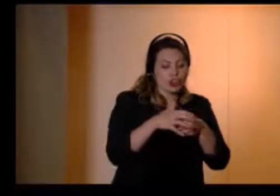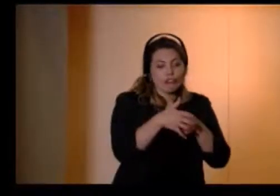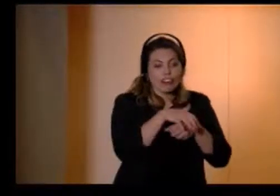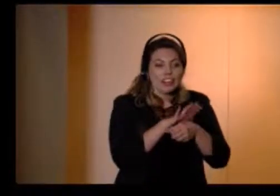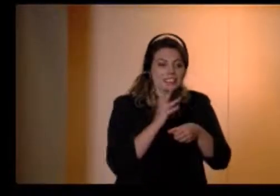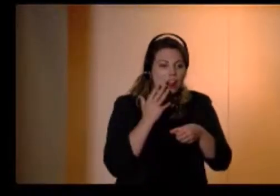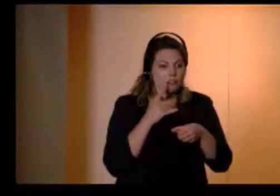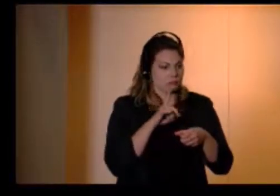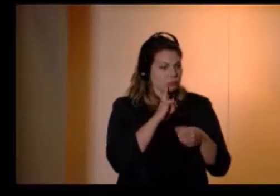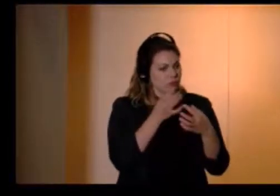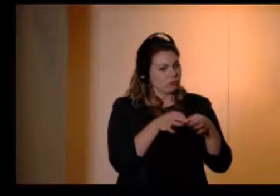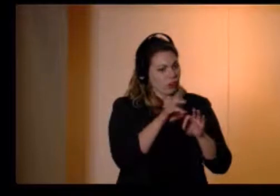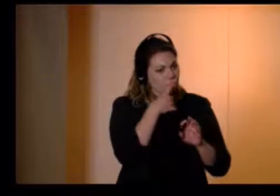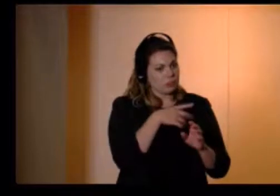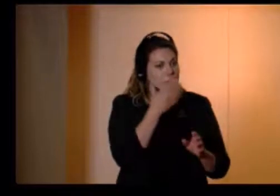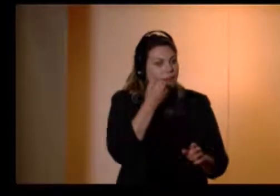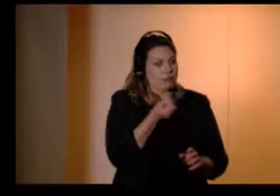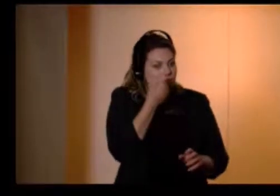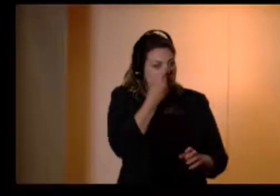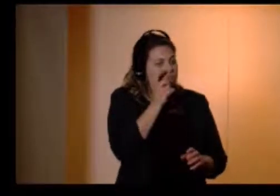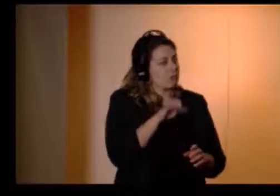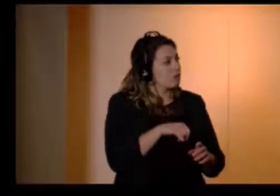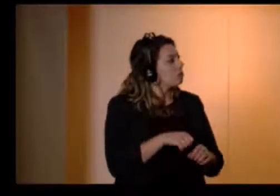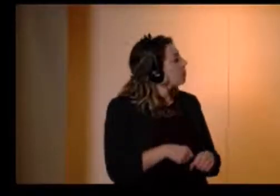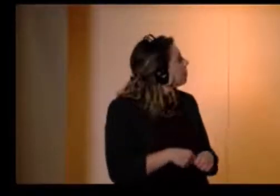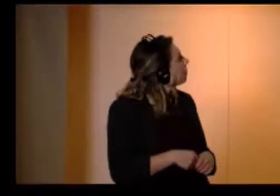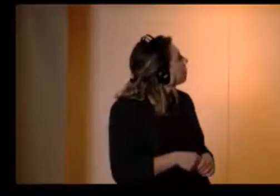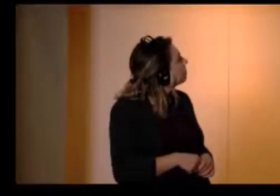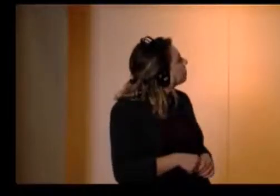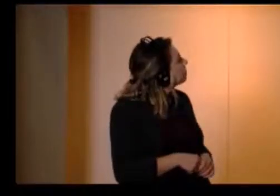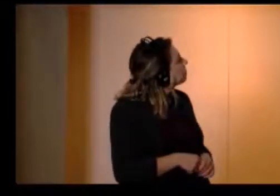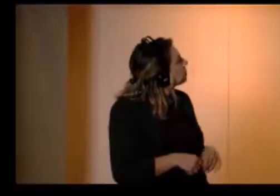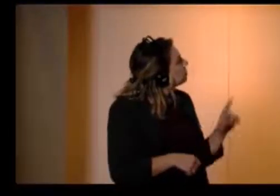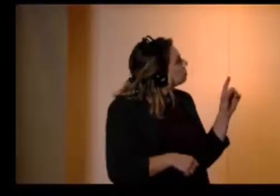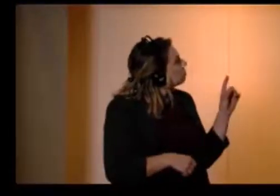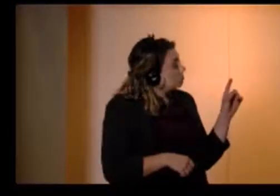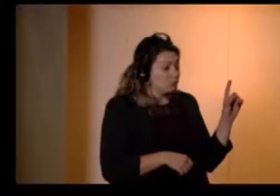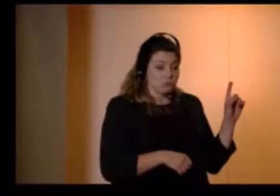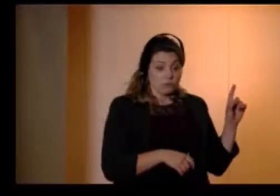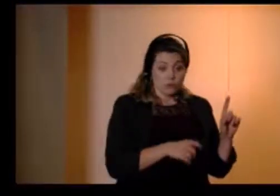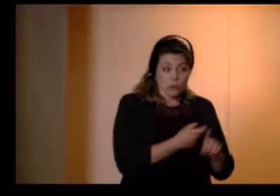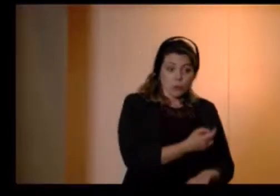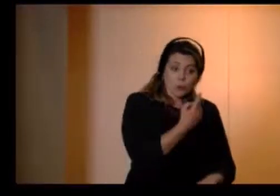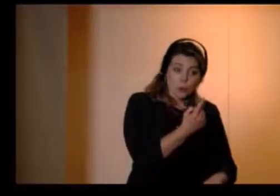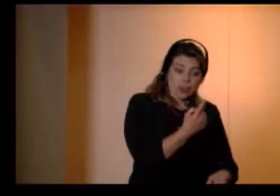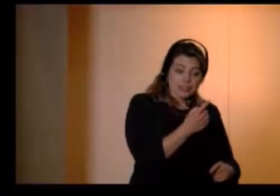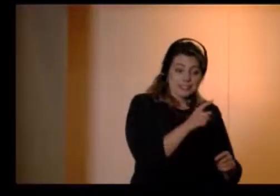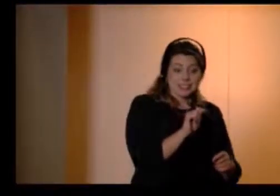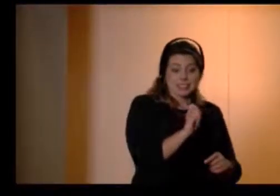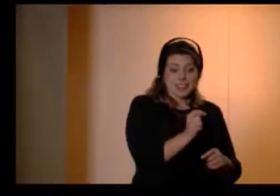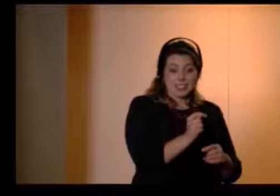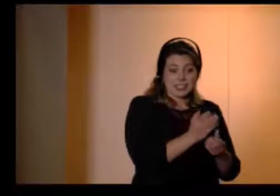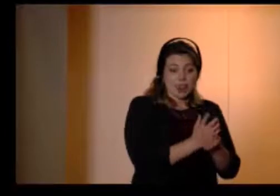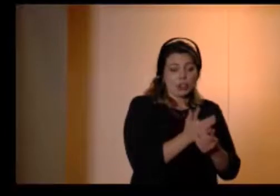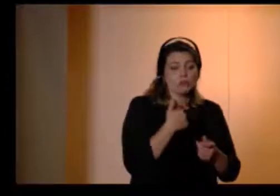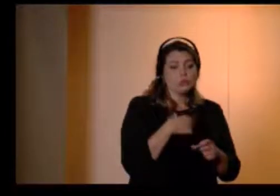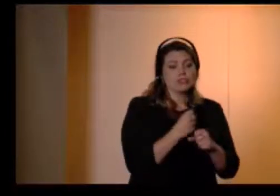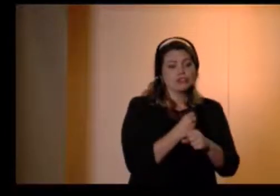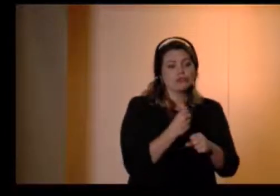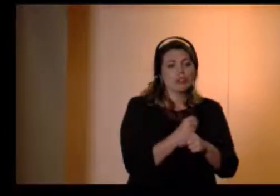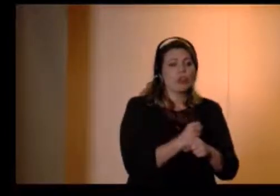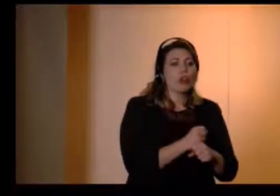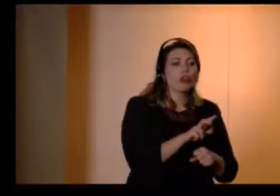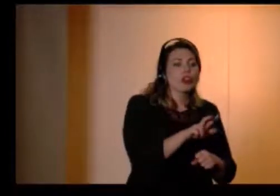valuable to better understanding. So as I said, from that one text file, we generate